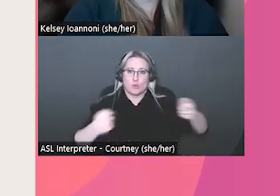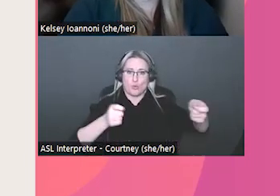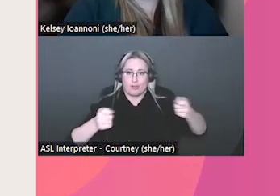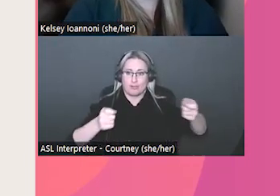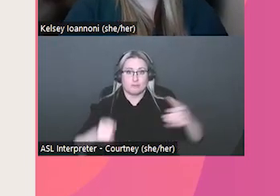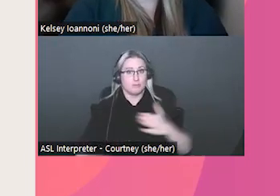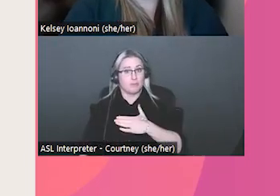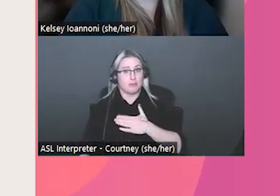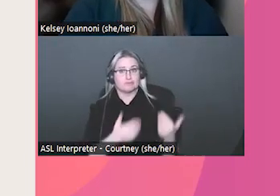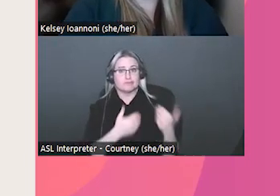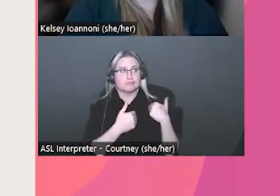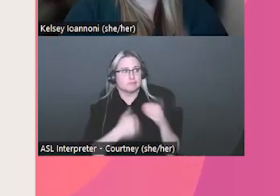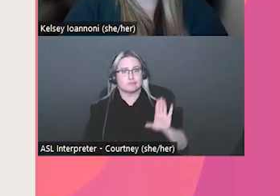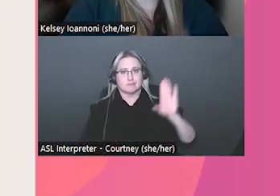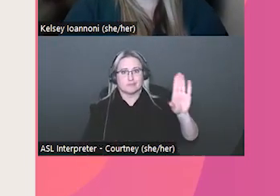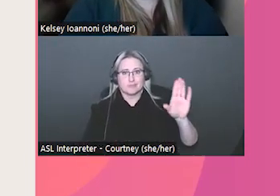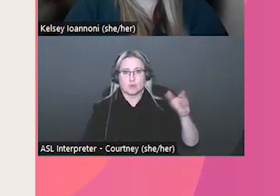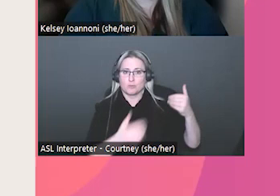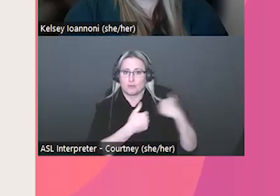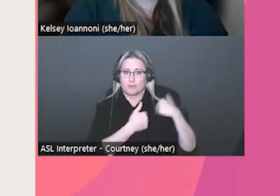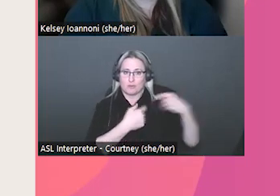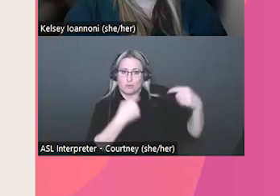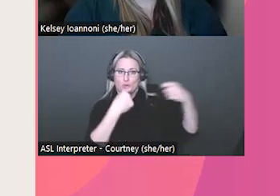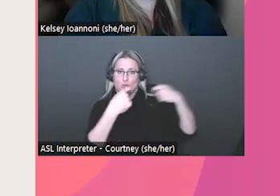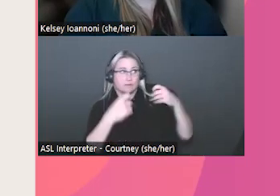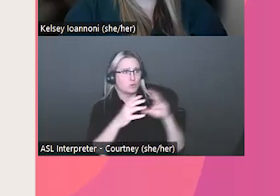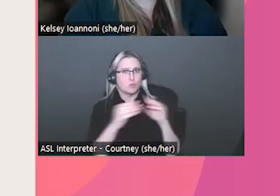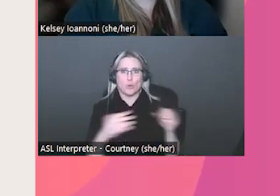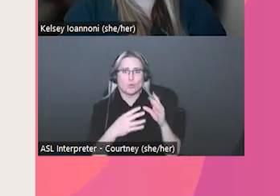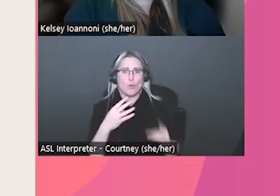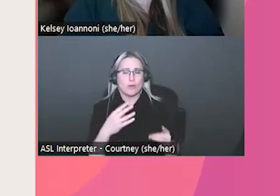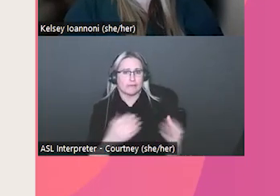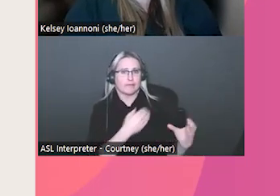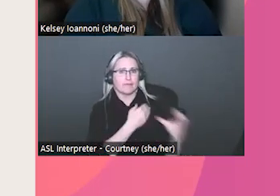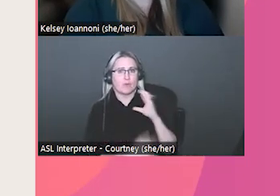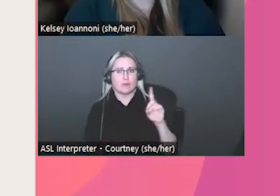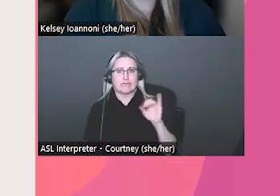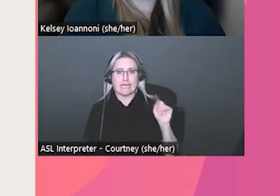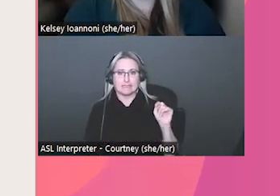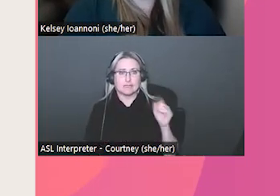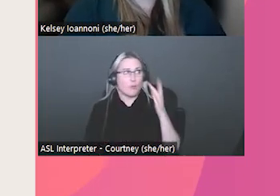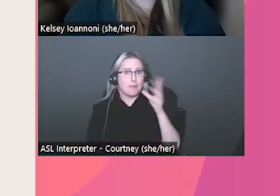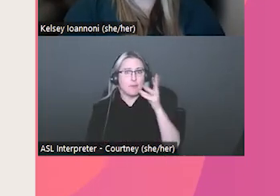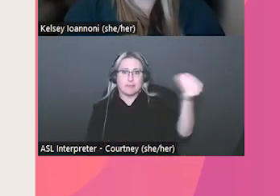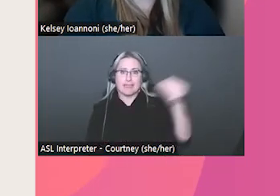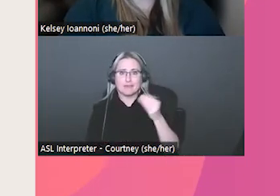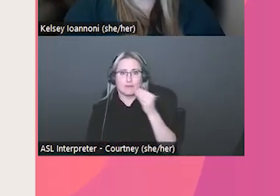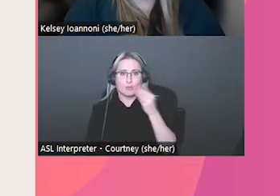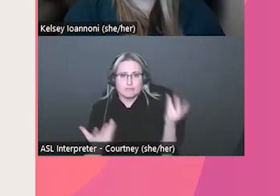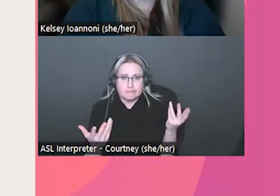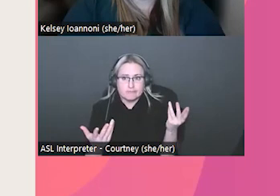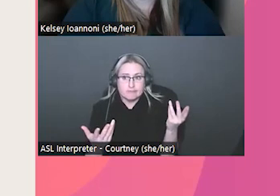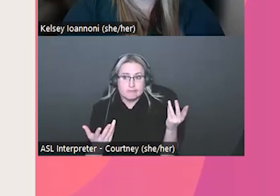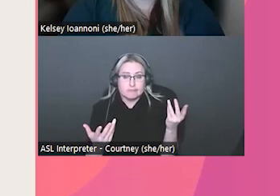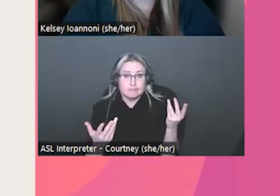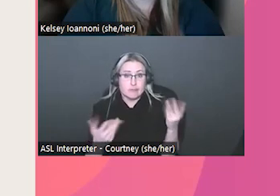my responsibility, it's my mom's responsibility. I didn't have a choice not to diet. My mom was the one who was giving me food, right? I was never allowed